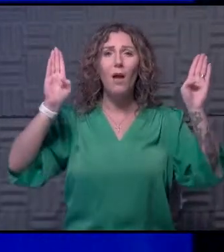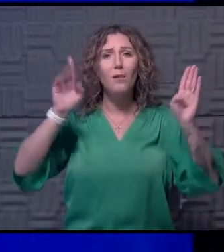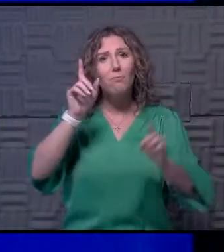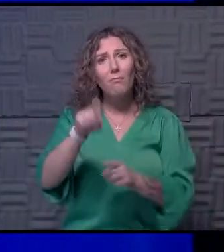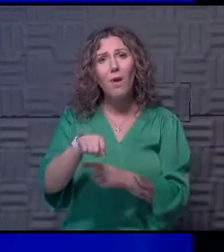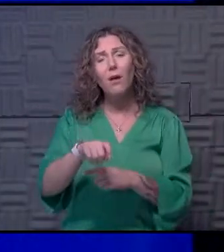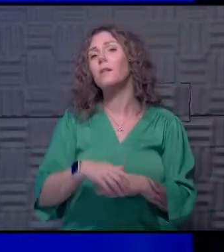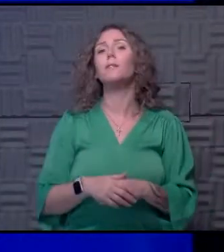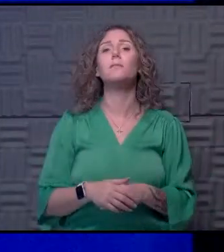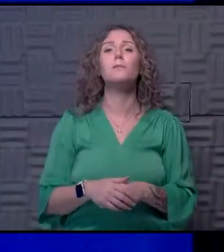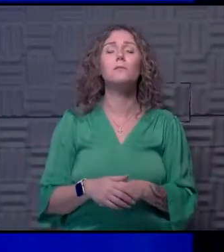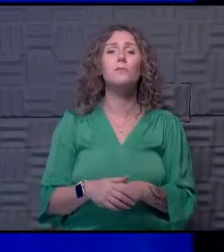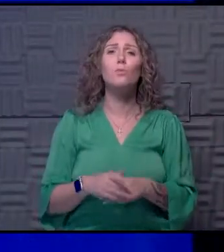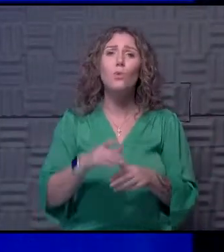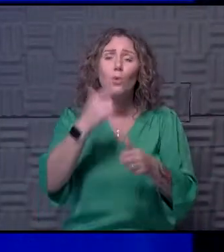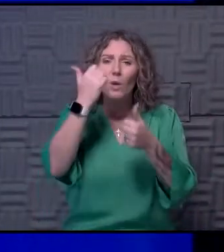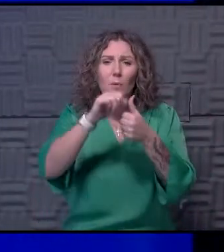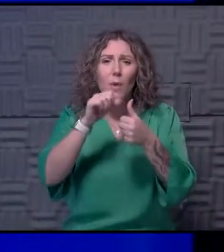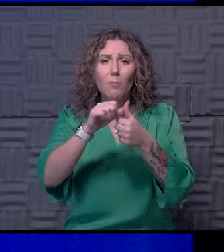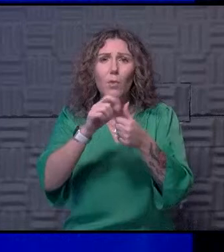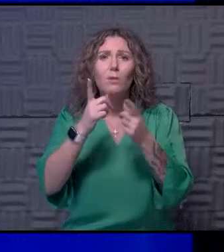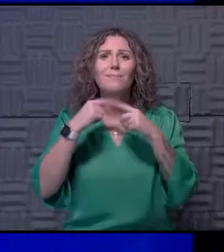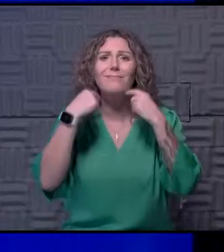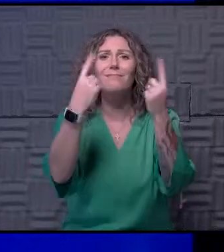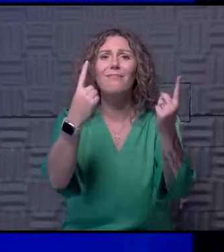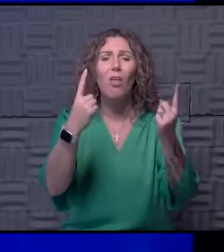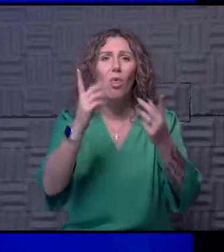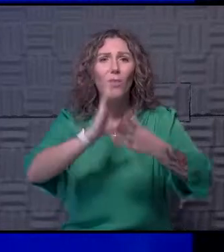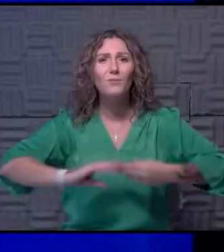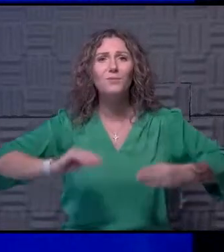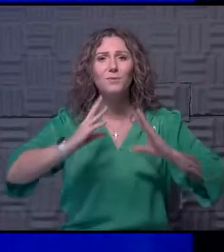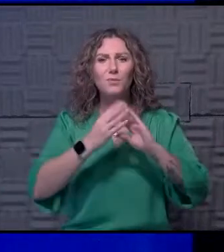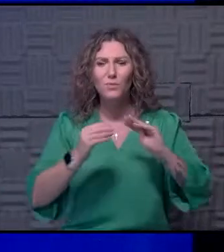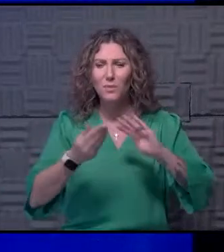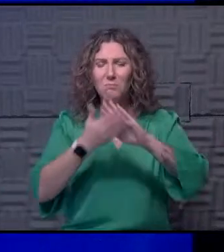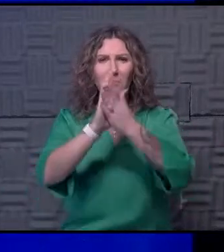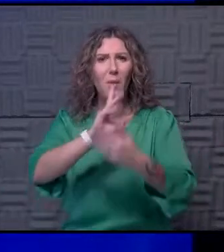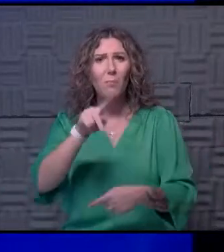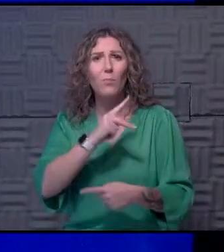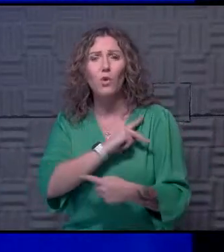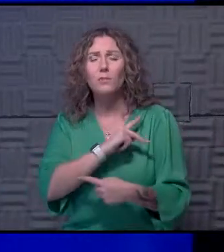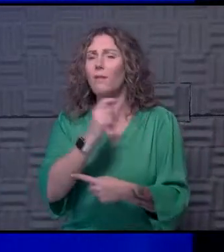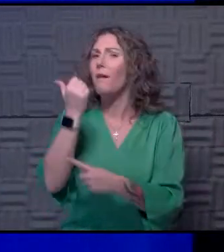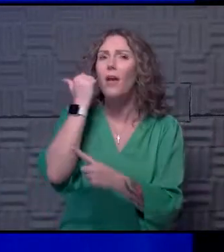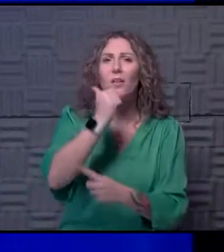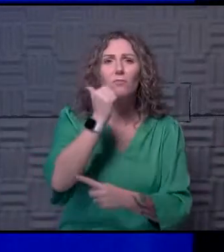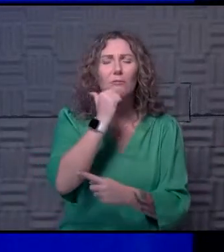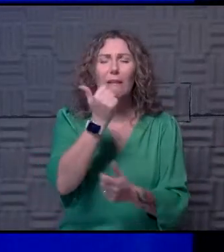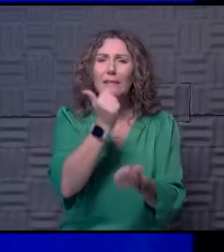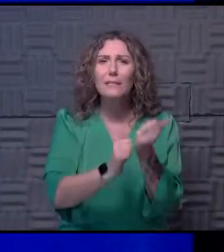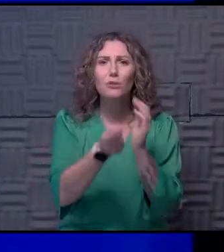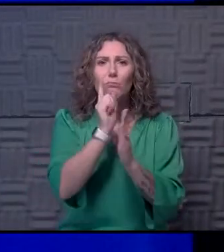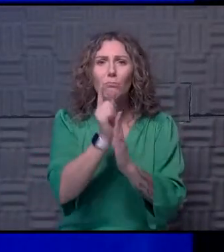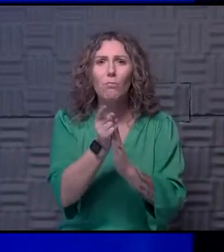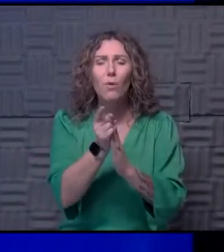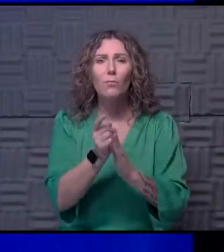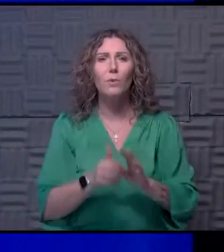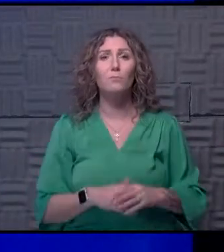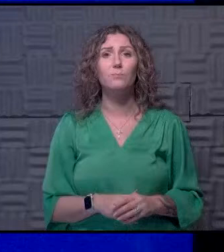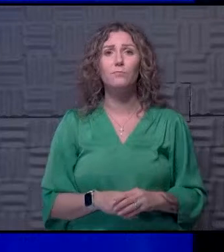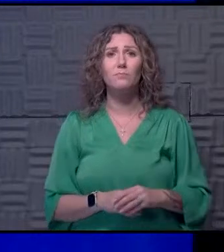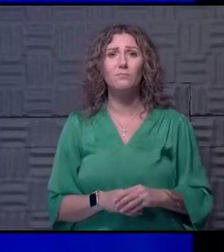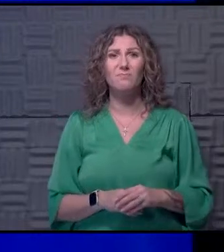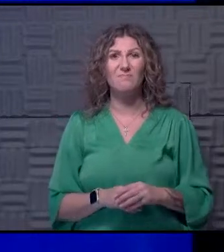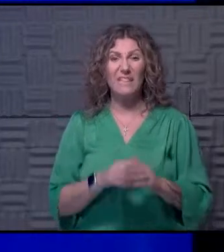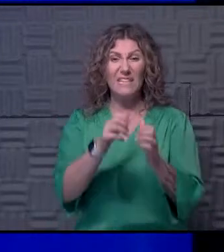and just try to remember to tell our stories and make it personal every day, every moment. We are all